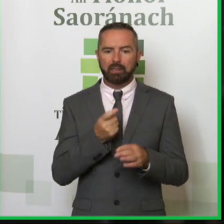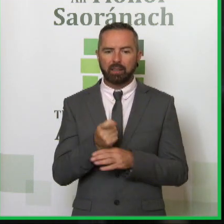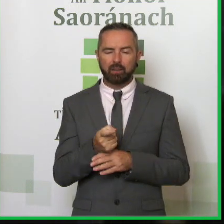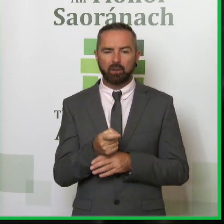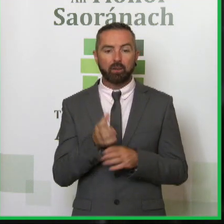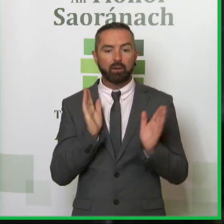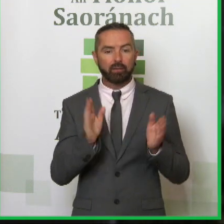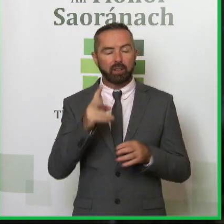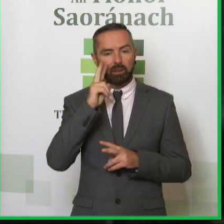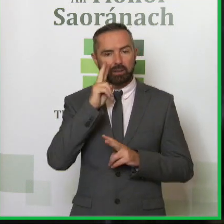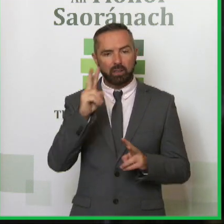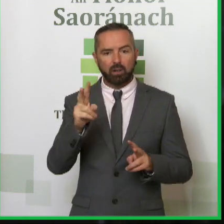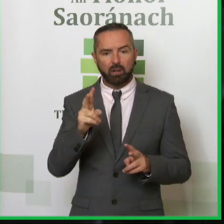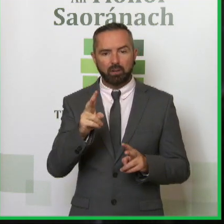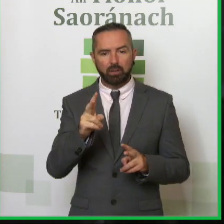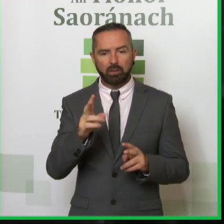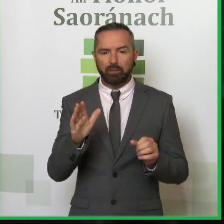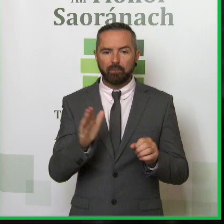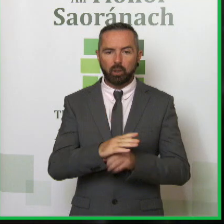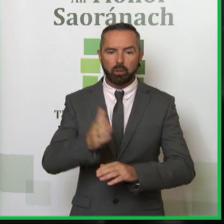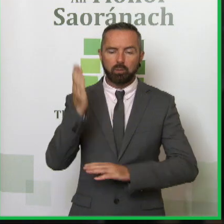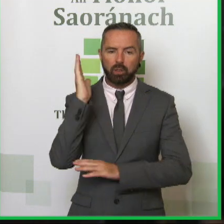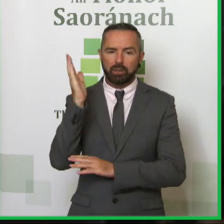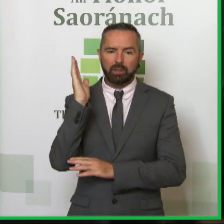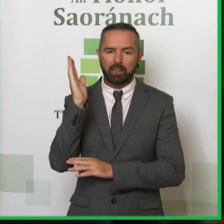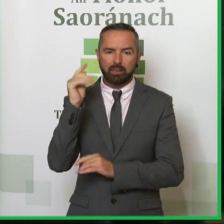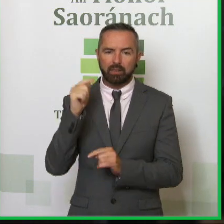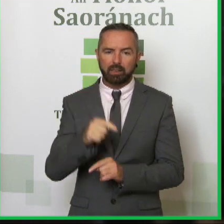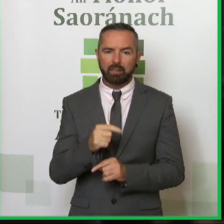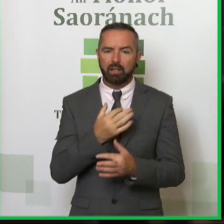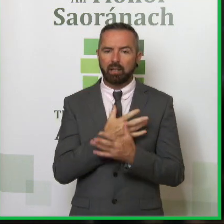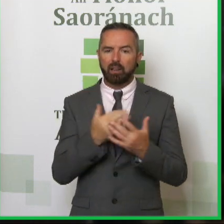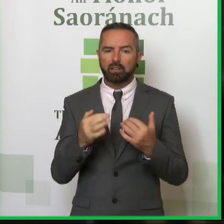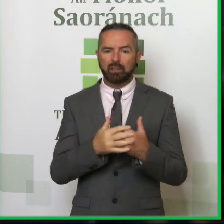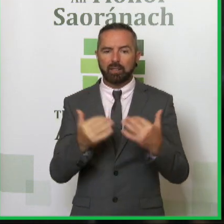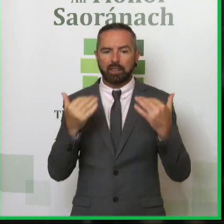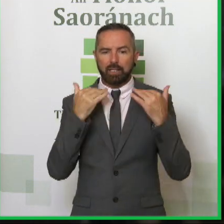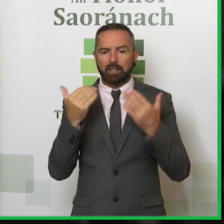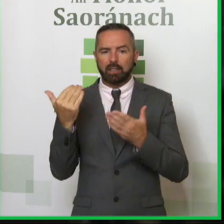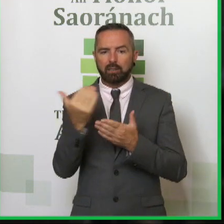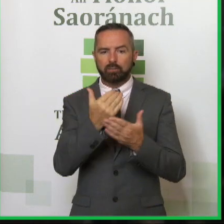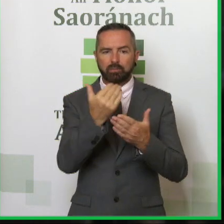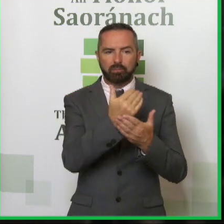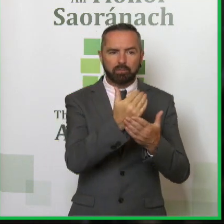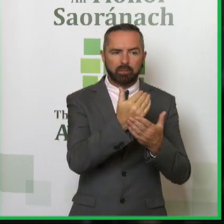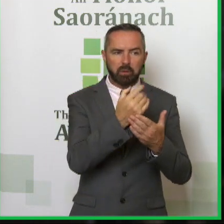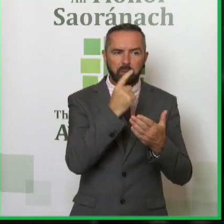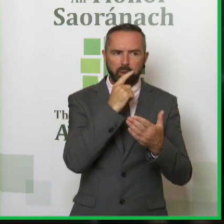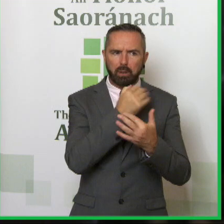we saw throughout the presentations here a lot of data that was missing